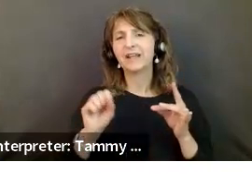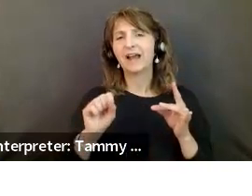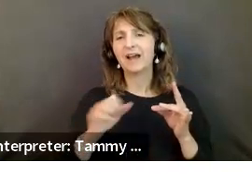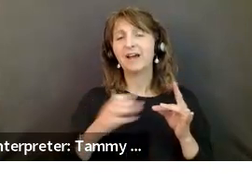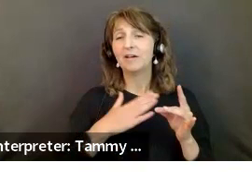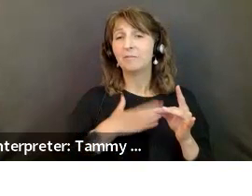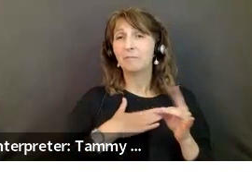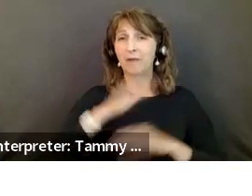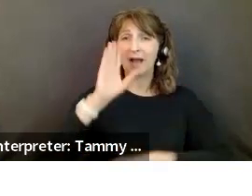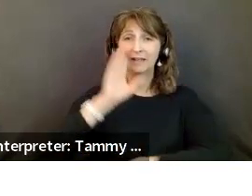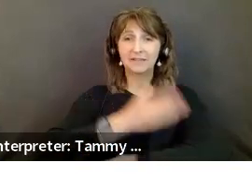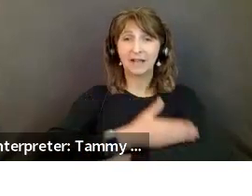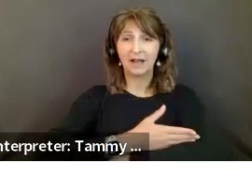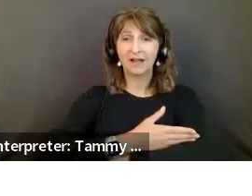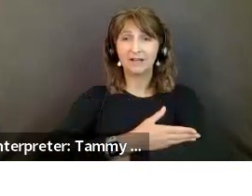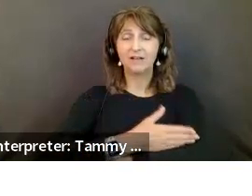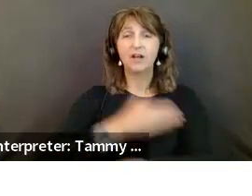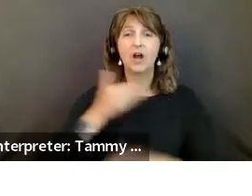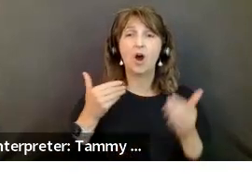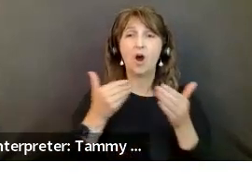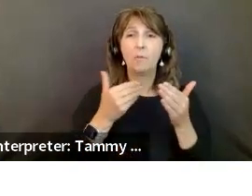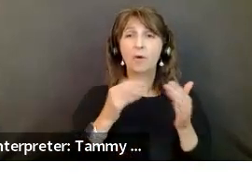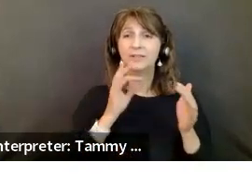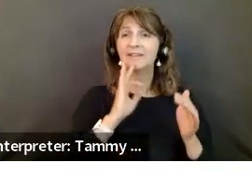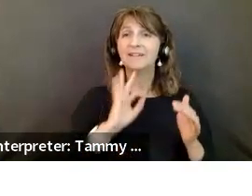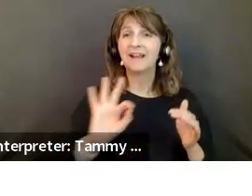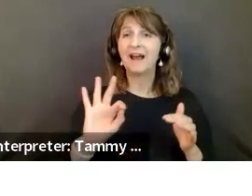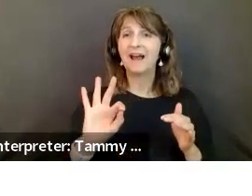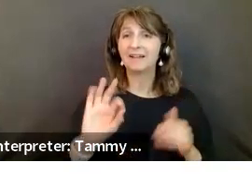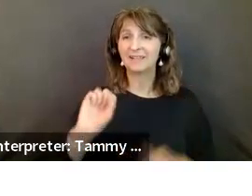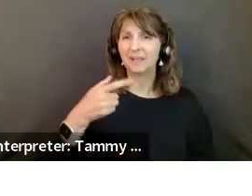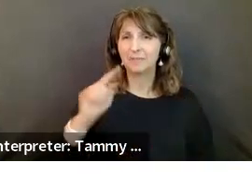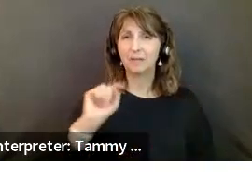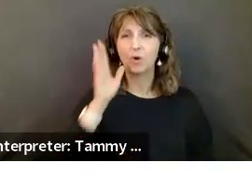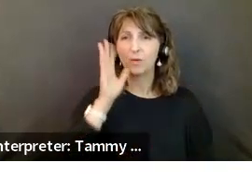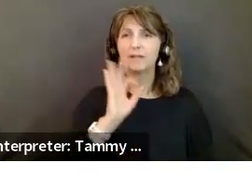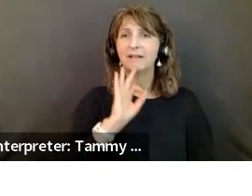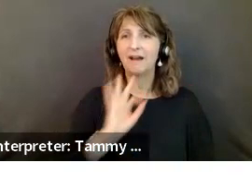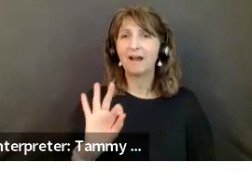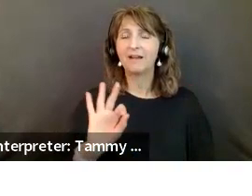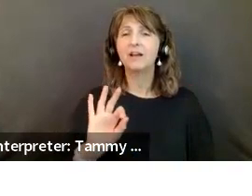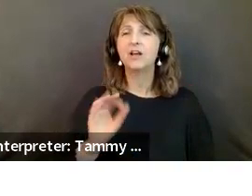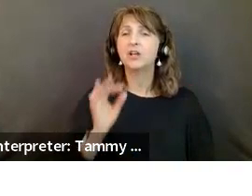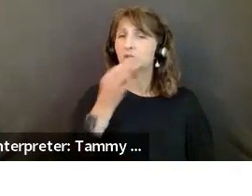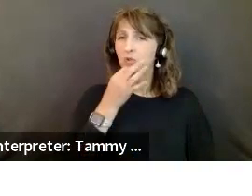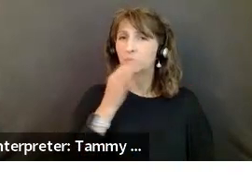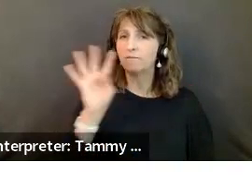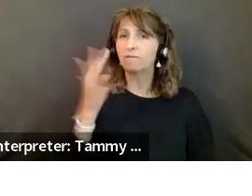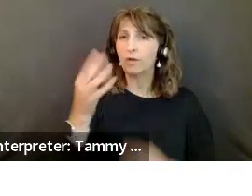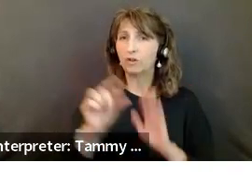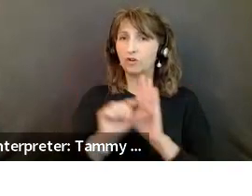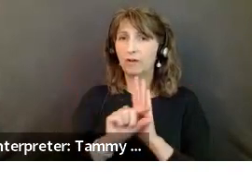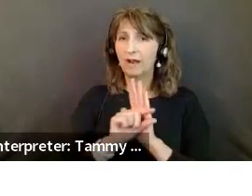my son is going to be 9 in September. He's going into 4th grade. And when he was about 3 years old, we